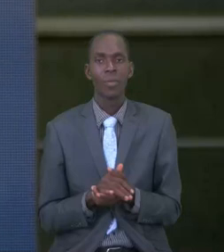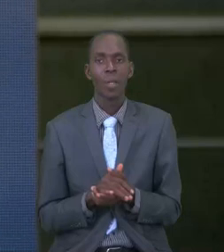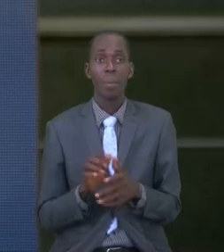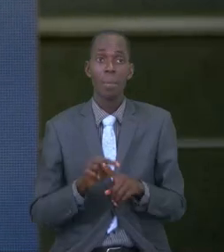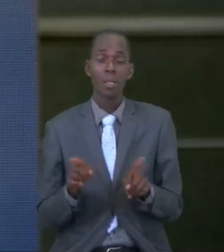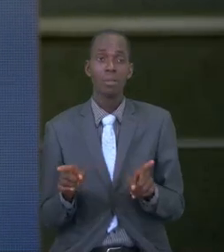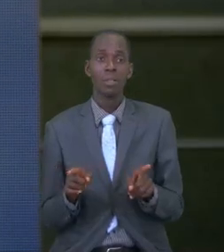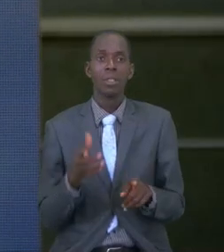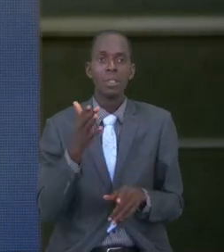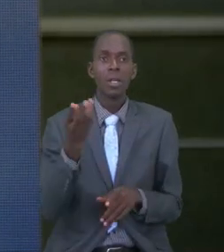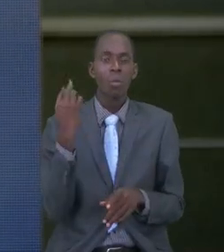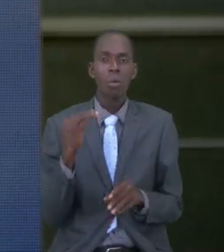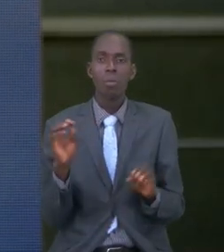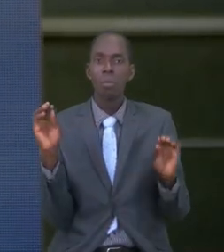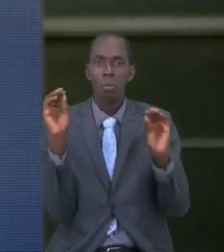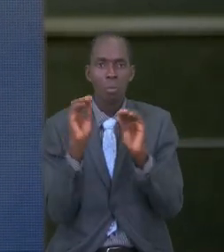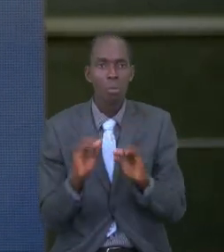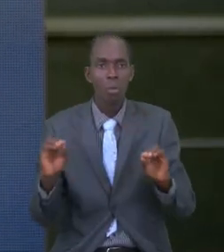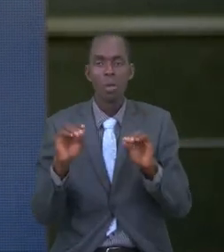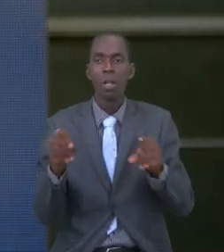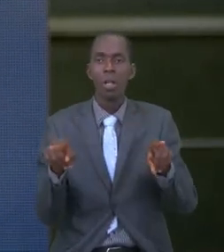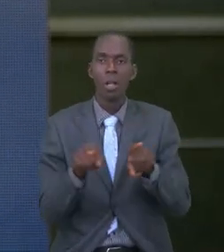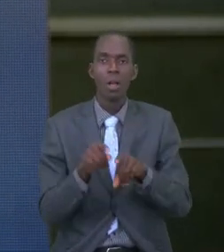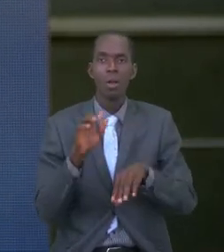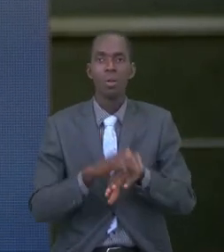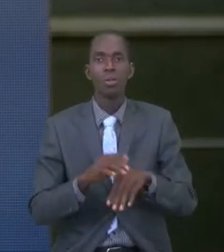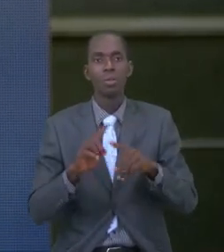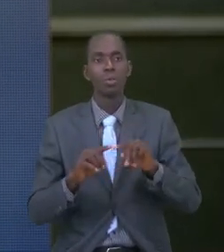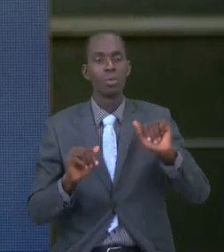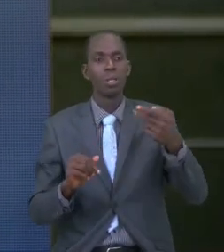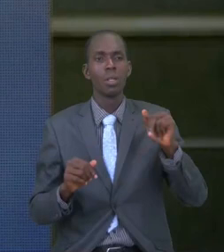but there was none like unto